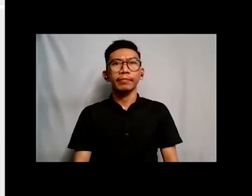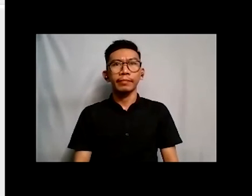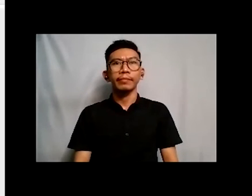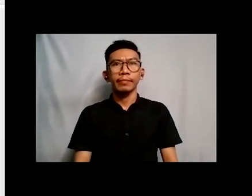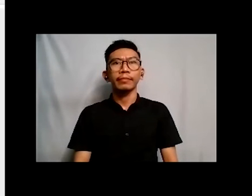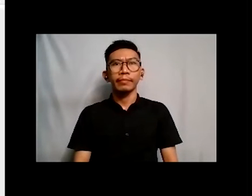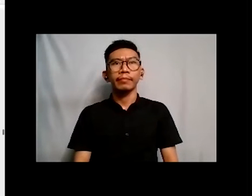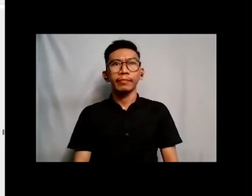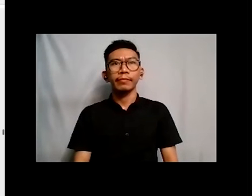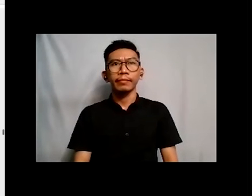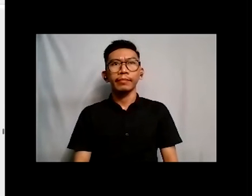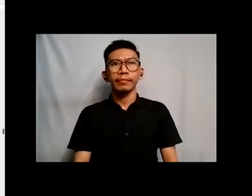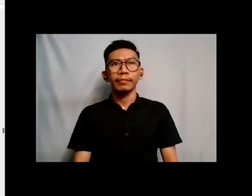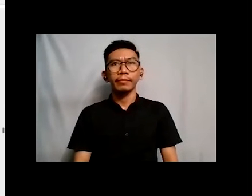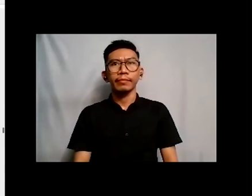Okay,